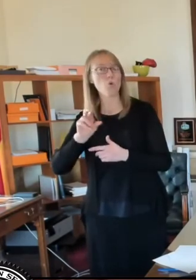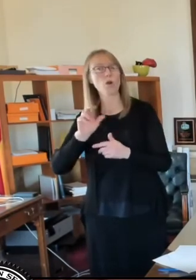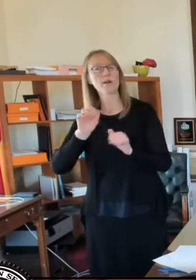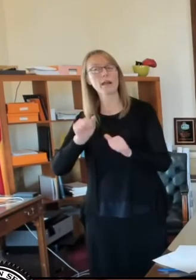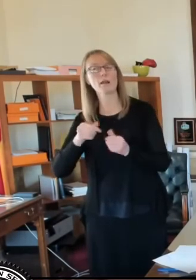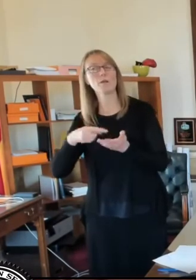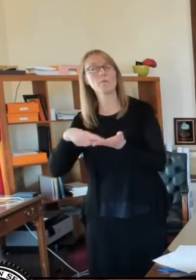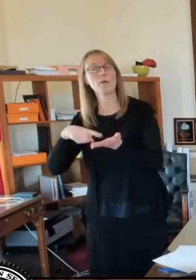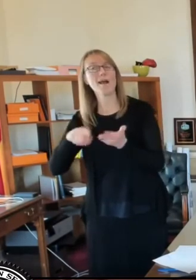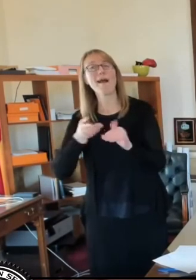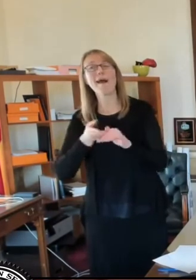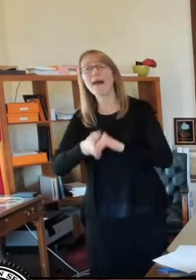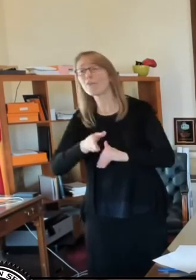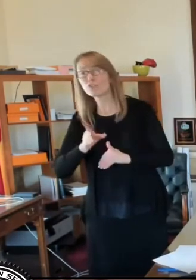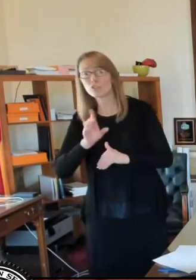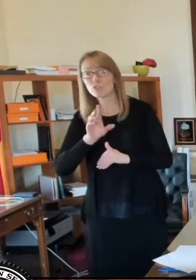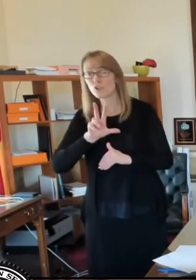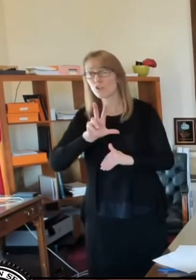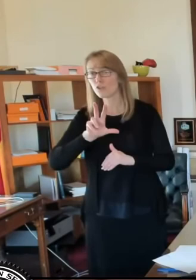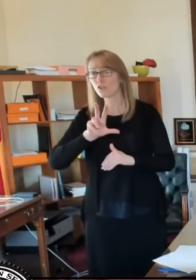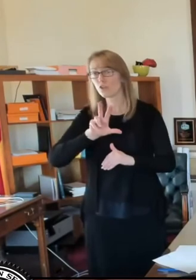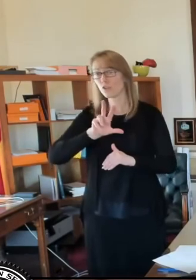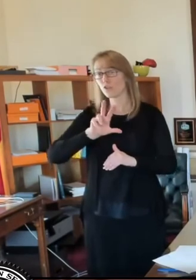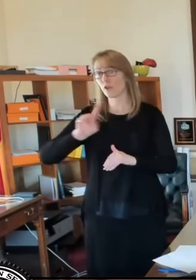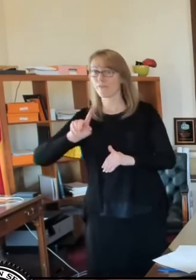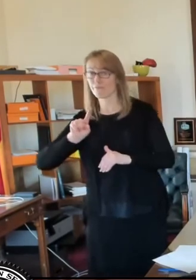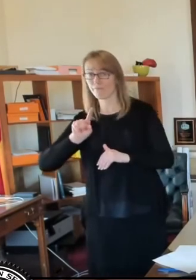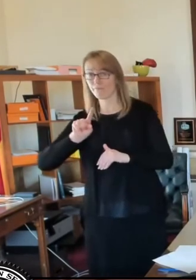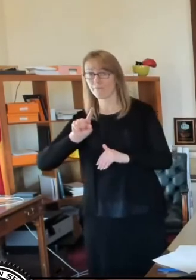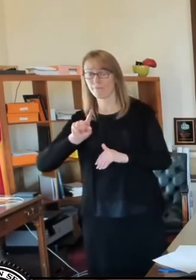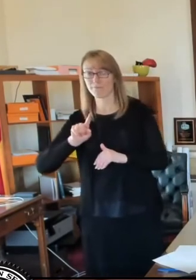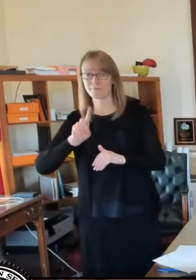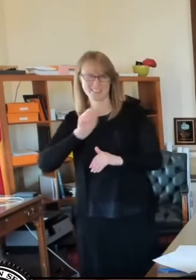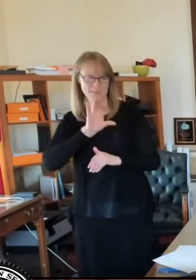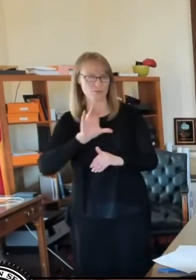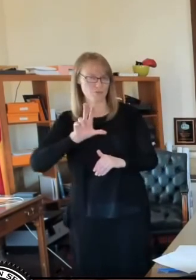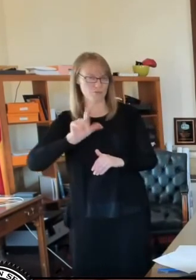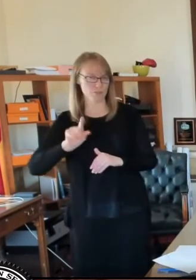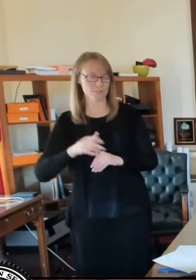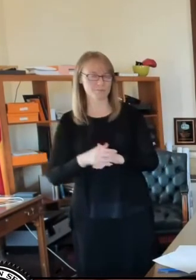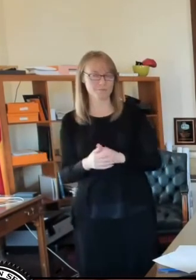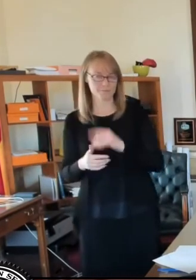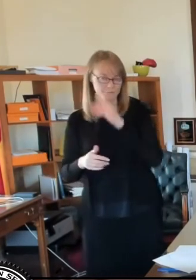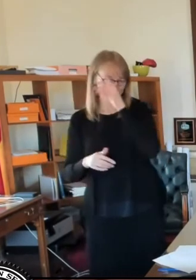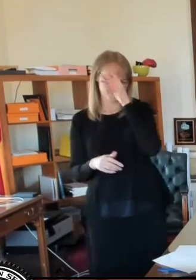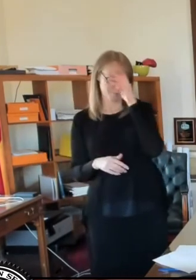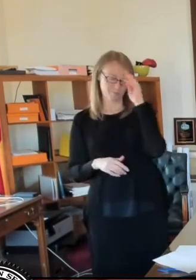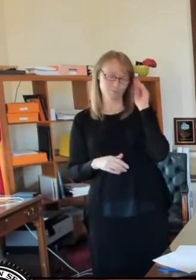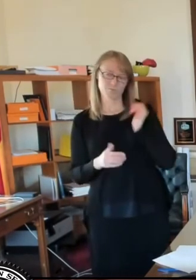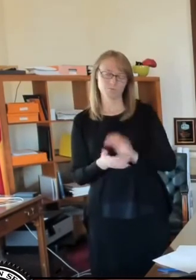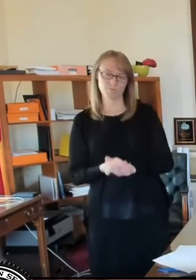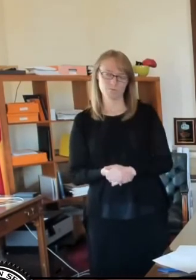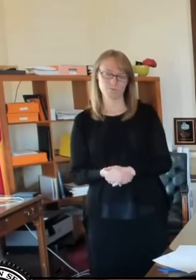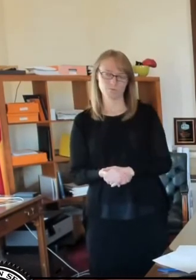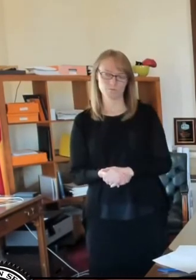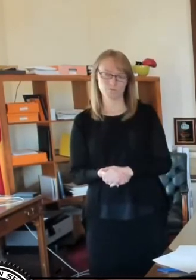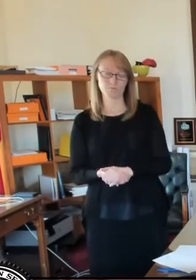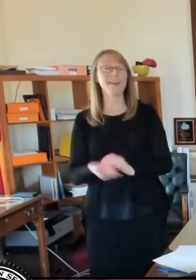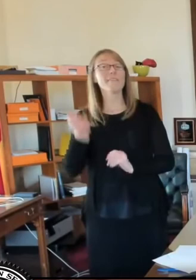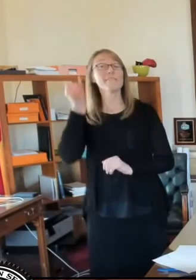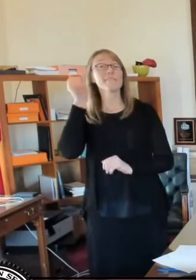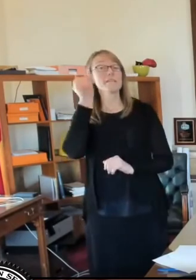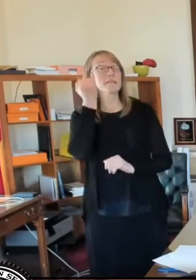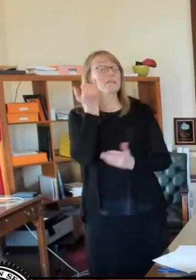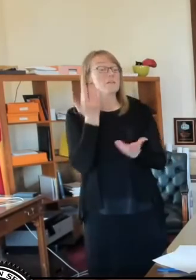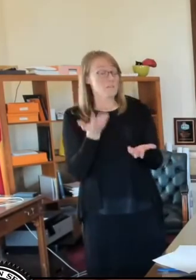So Lashana, if Congress passes, if the new legislation, in